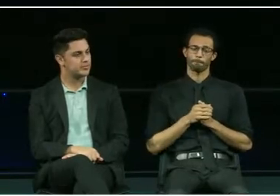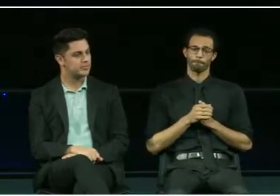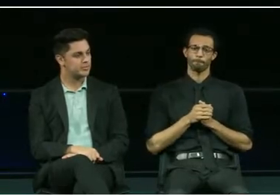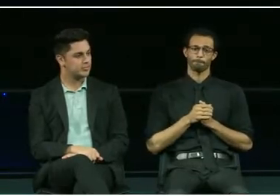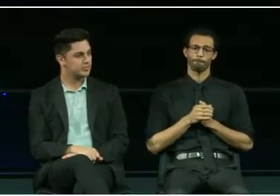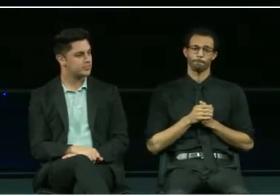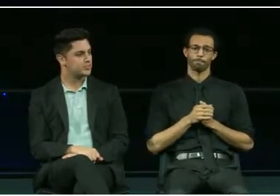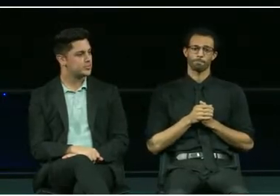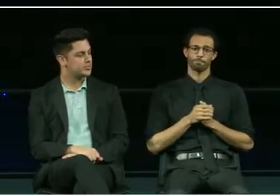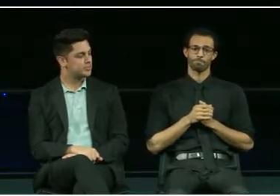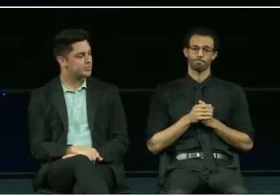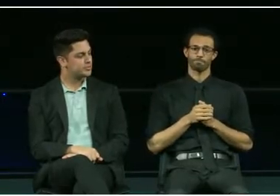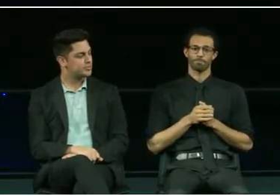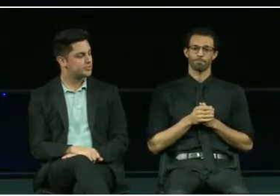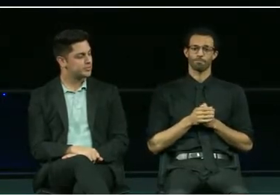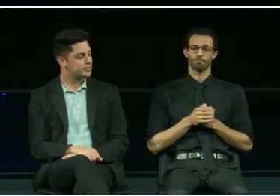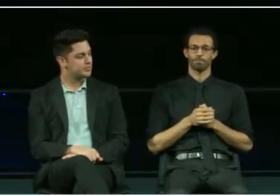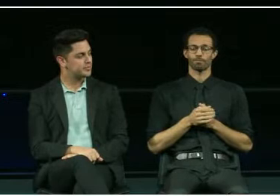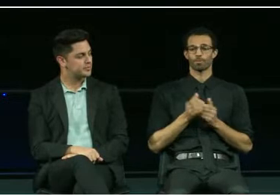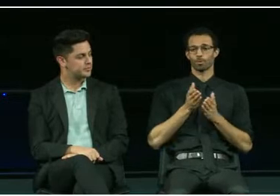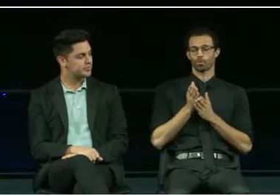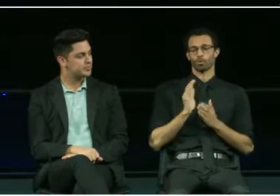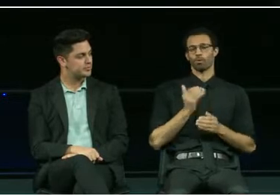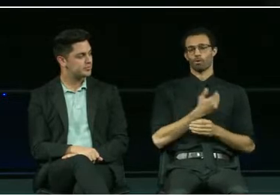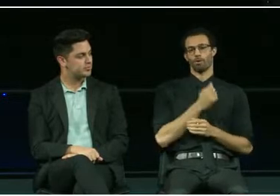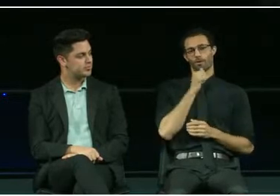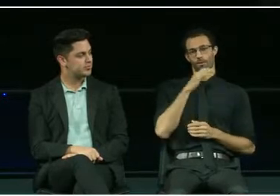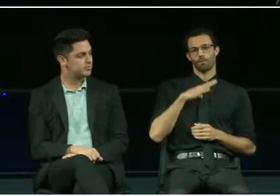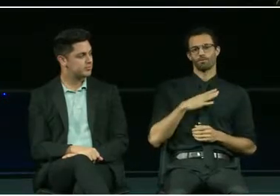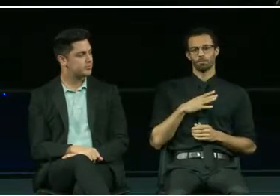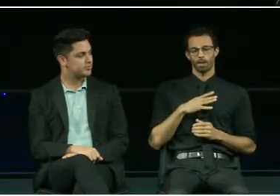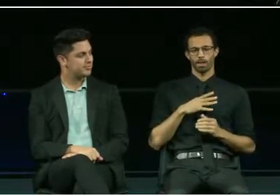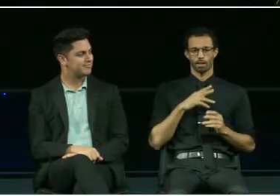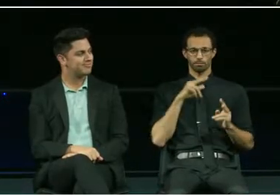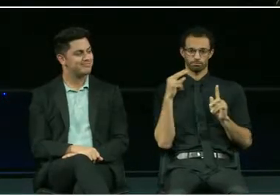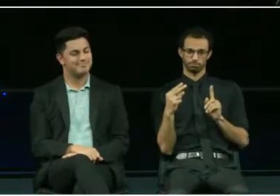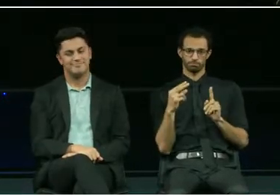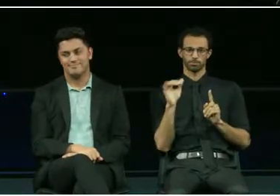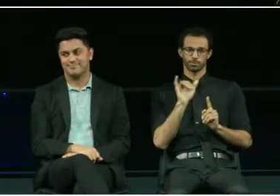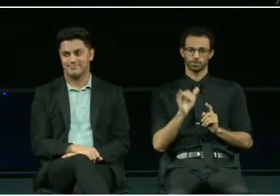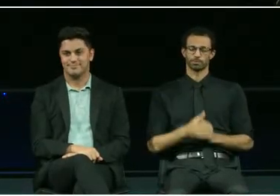yeah, just wanted to look at it through our female lens as well.